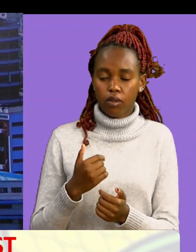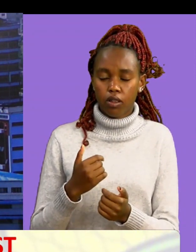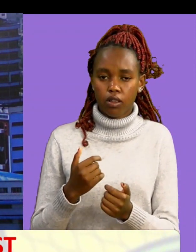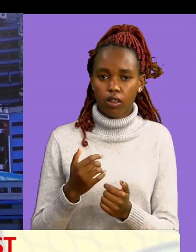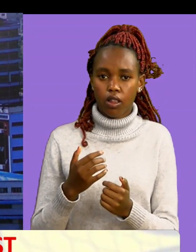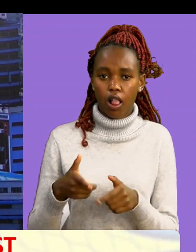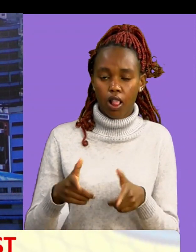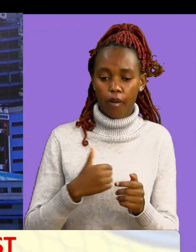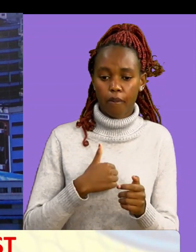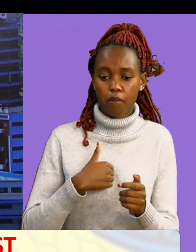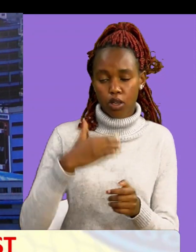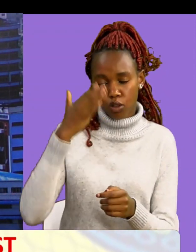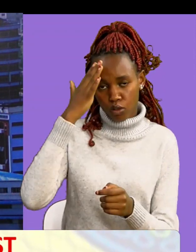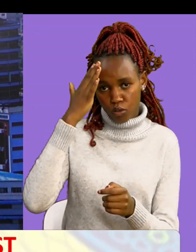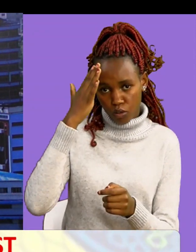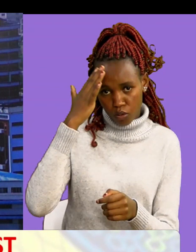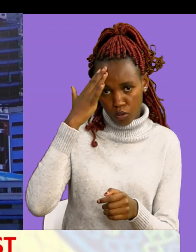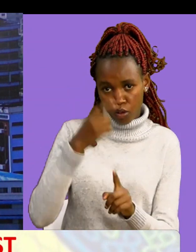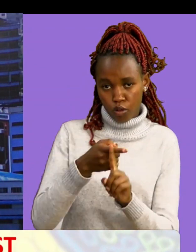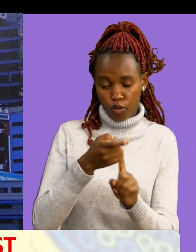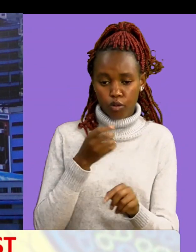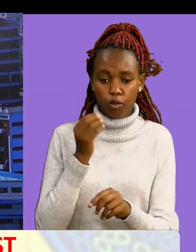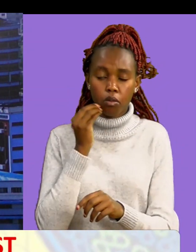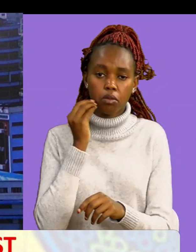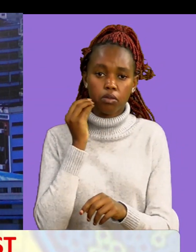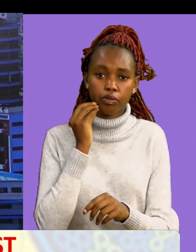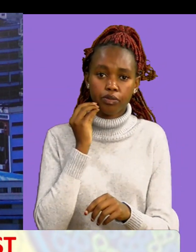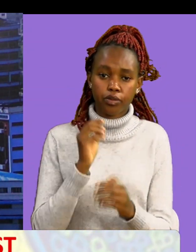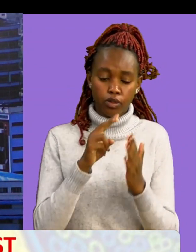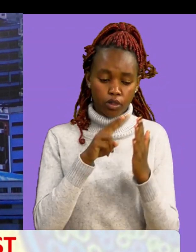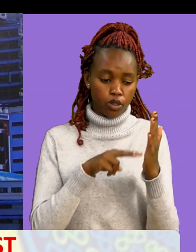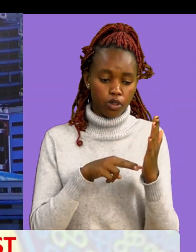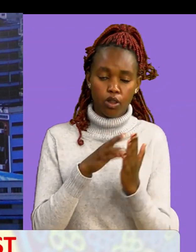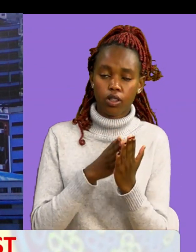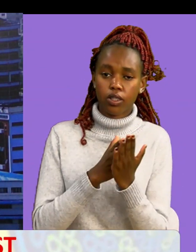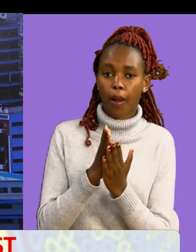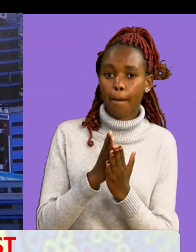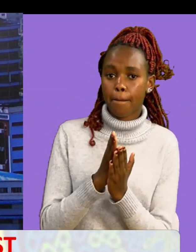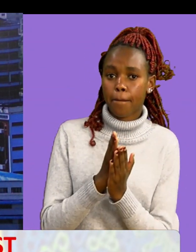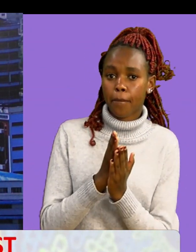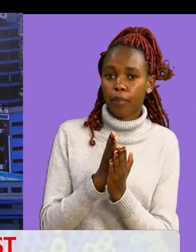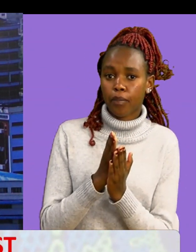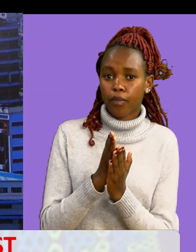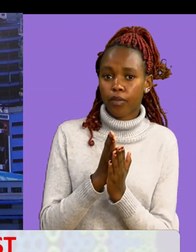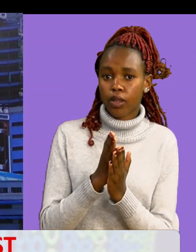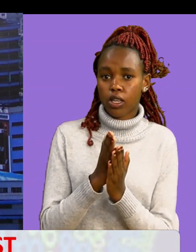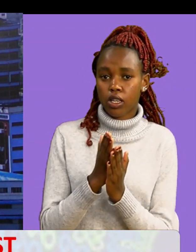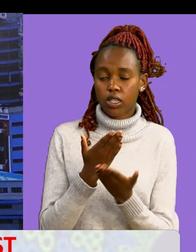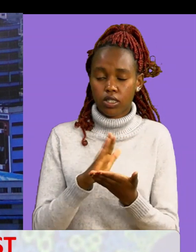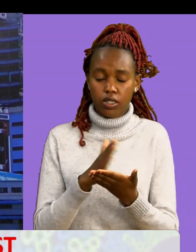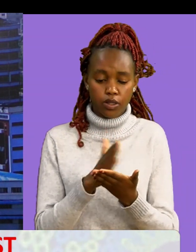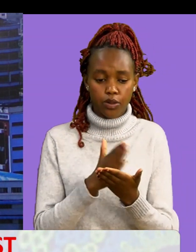pale mtaani pia tuambie if you just have to chip in kidogo. I'll be going through some comments baadaye pale tuambie your thoughts and